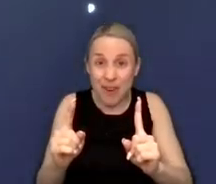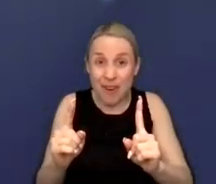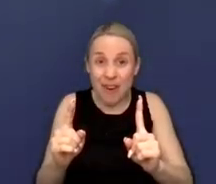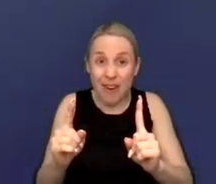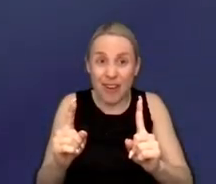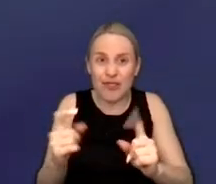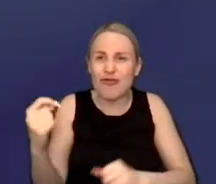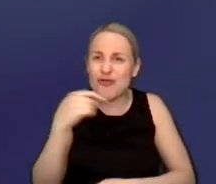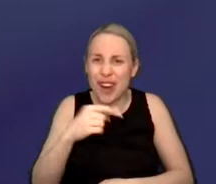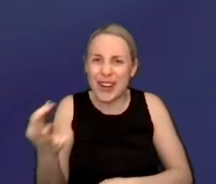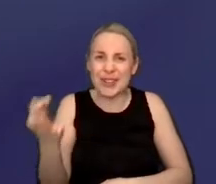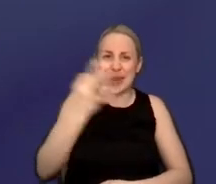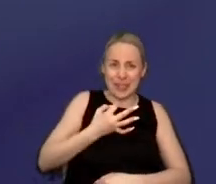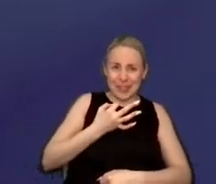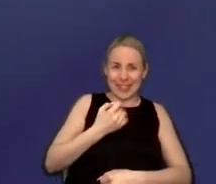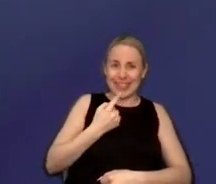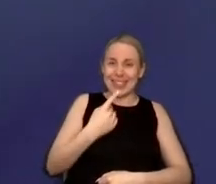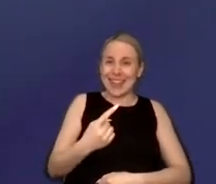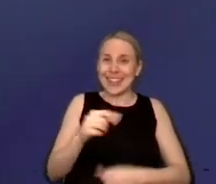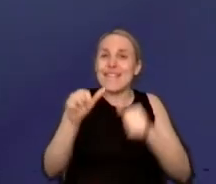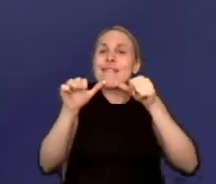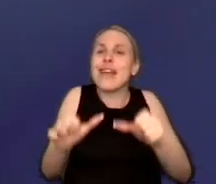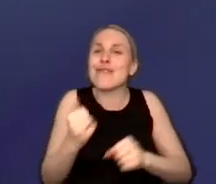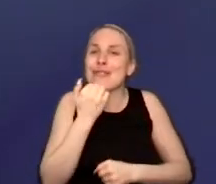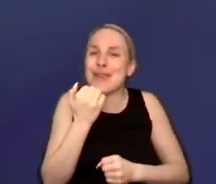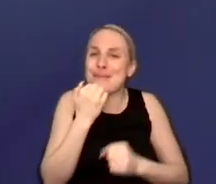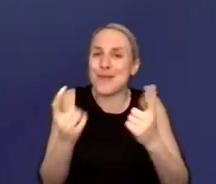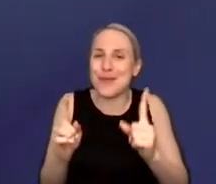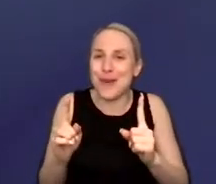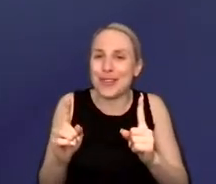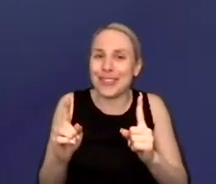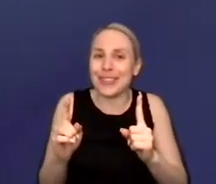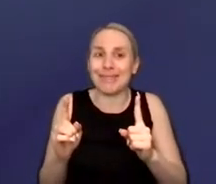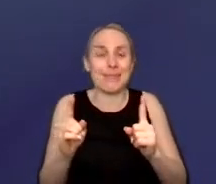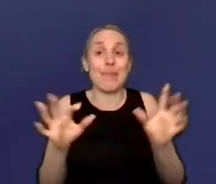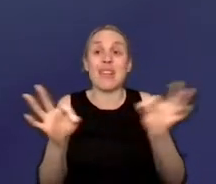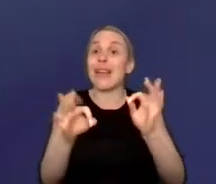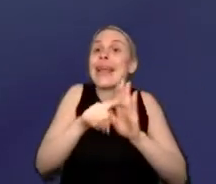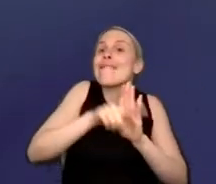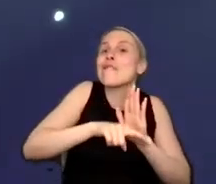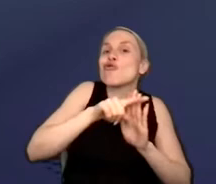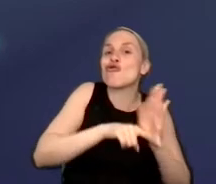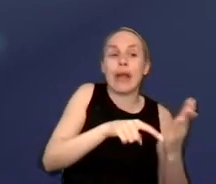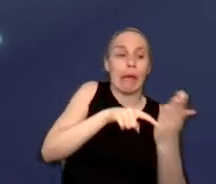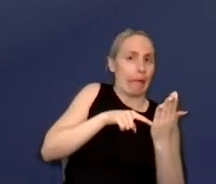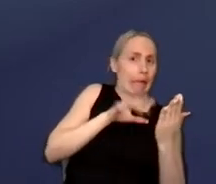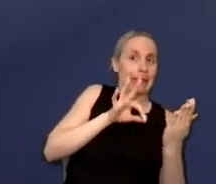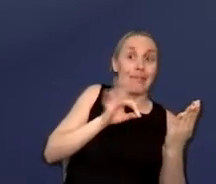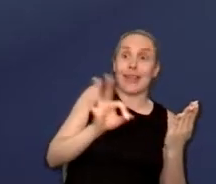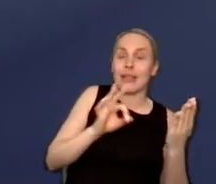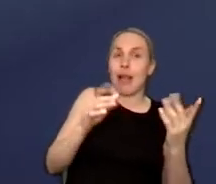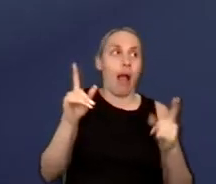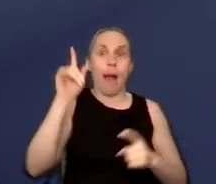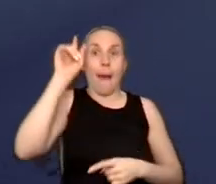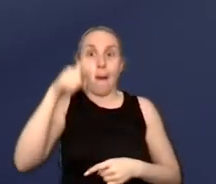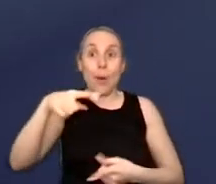questions. Yeah. So this one is, what's your favorite number? And we don't get an inventory here. No. Should we all say on the count